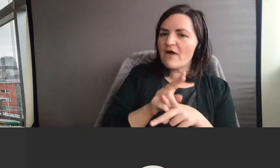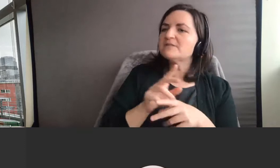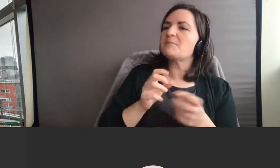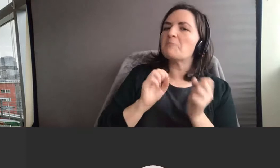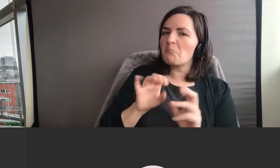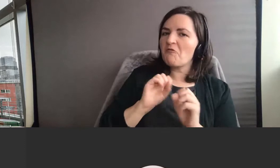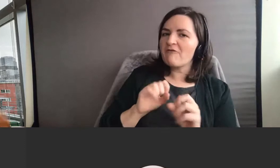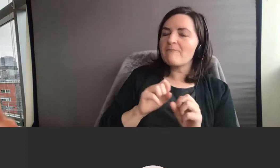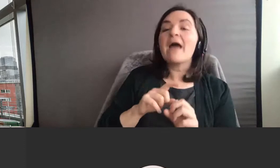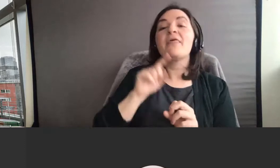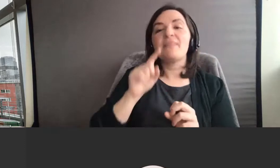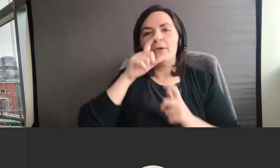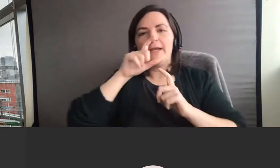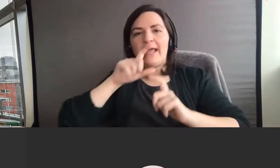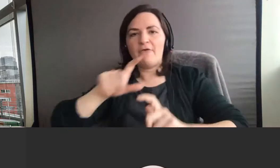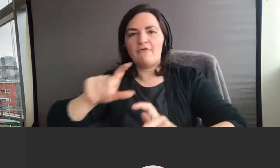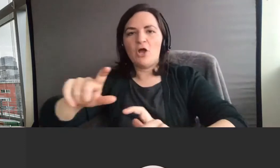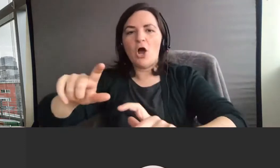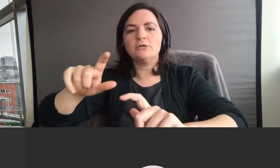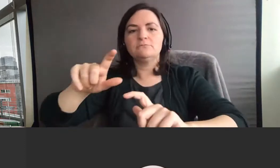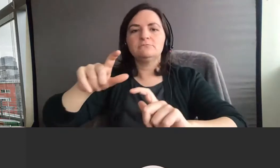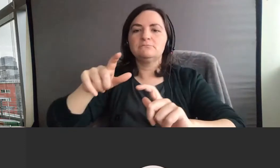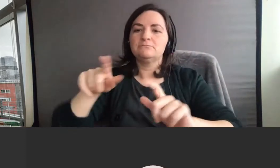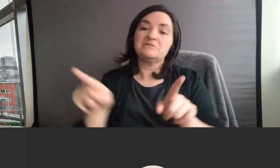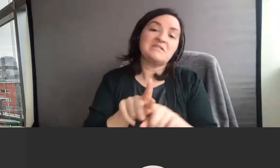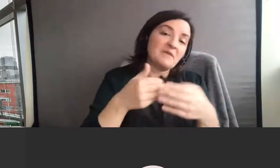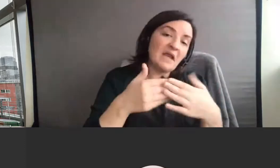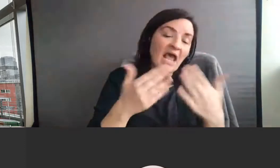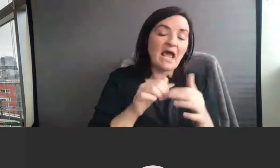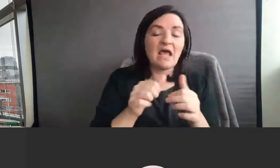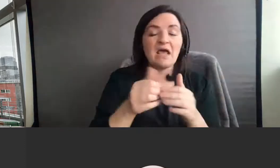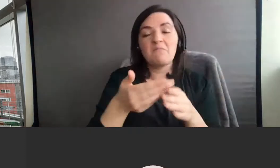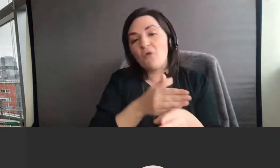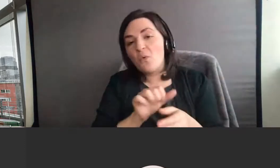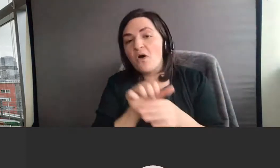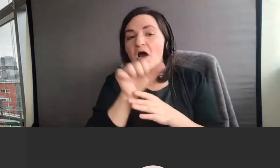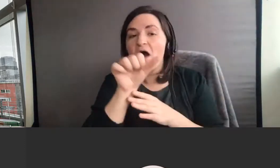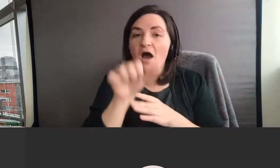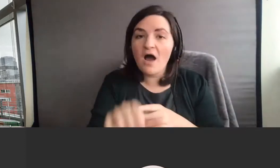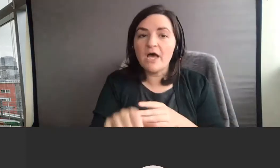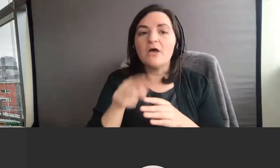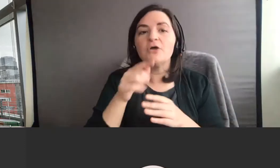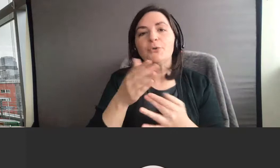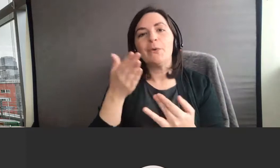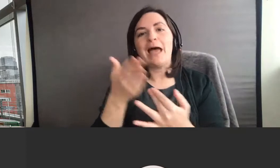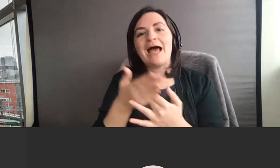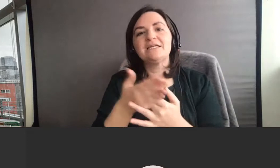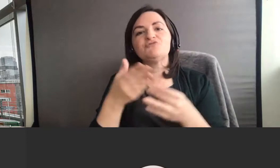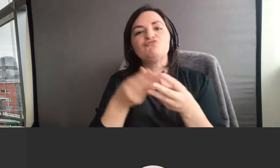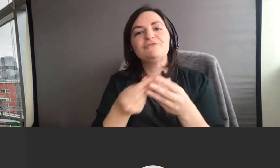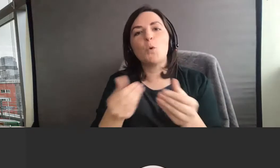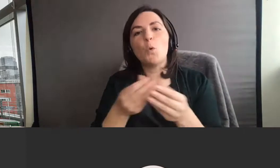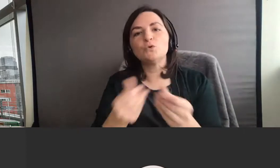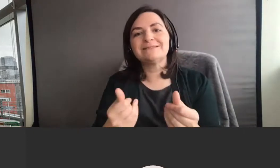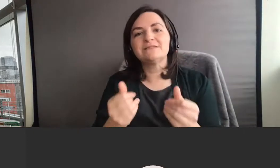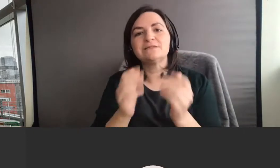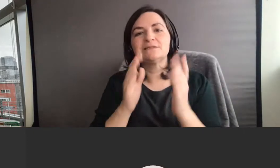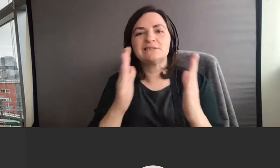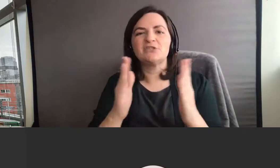then carry on. And then on the same day or before or after, you can access the resources to do with session 3